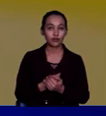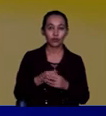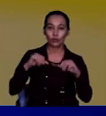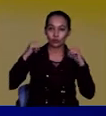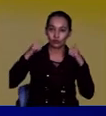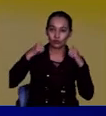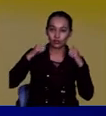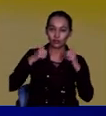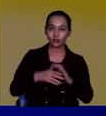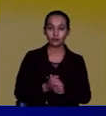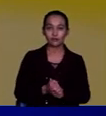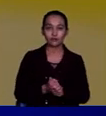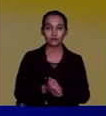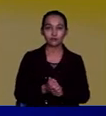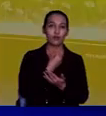Qo'zichoqnikimi?